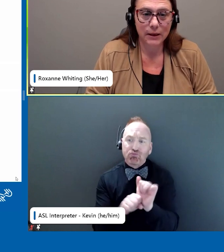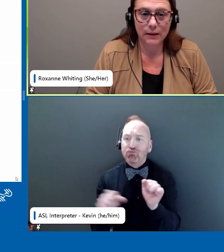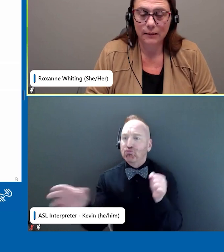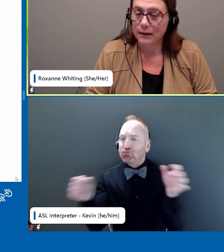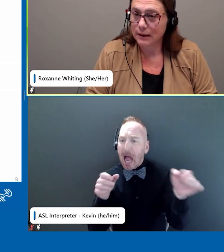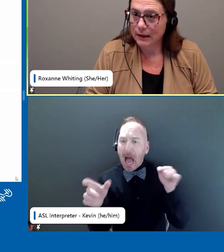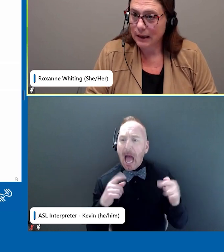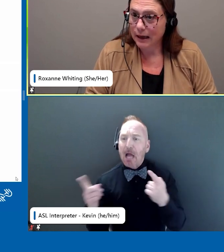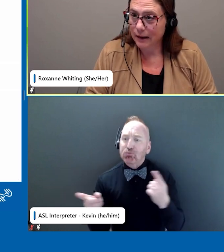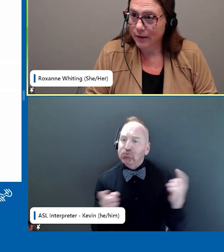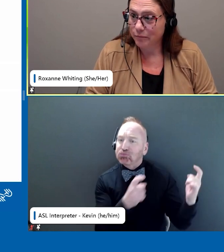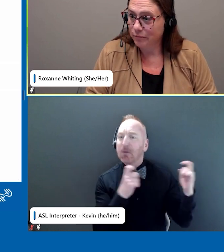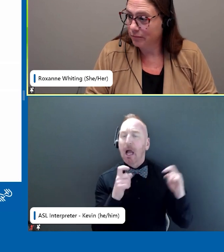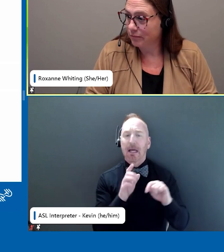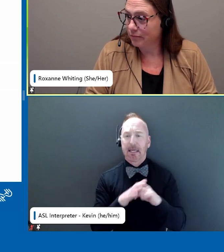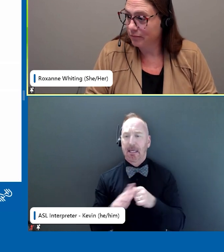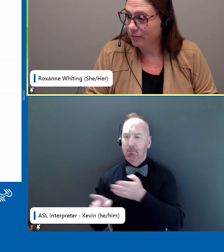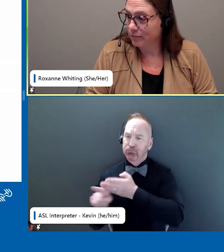it's something,